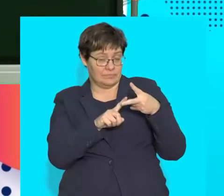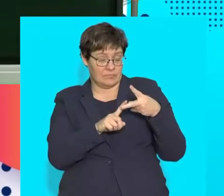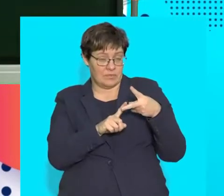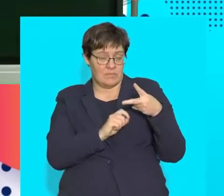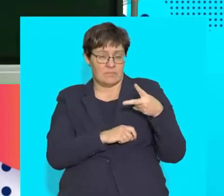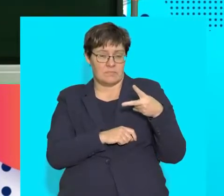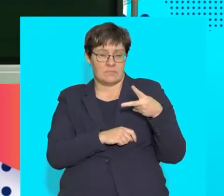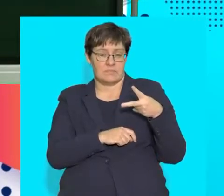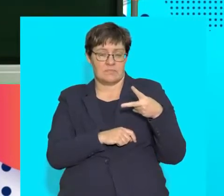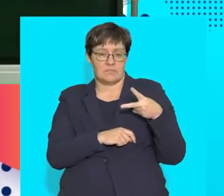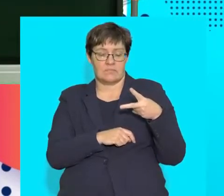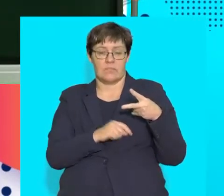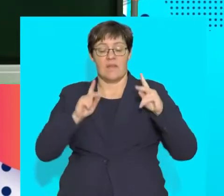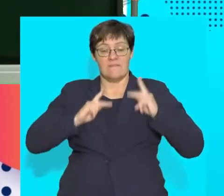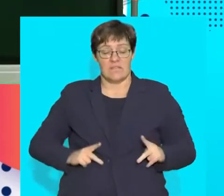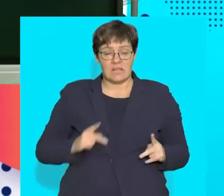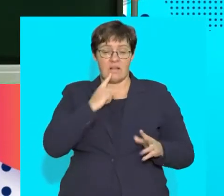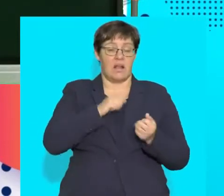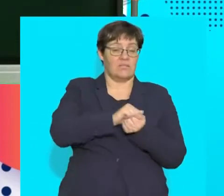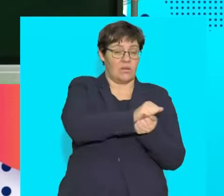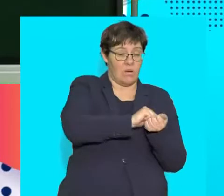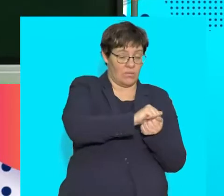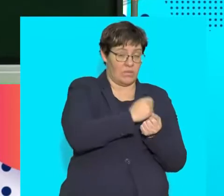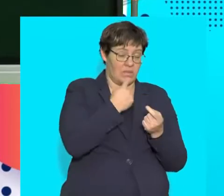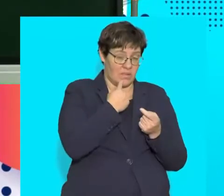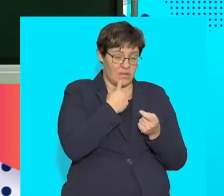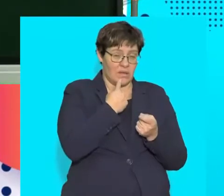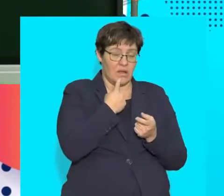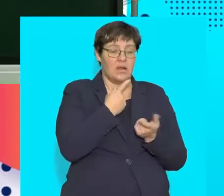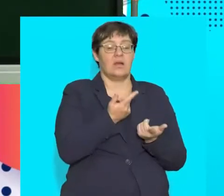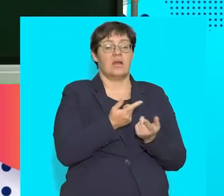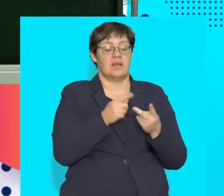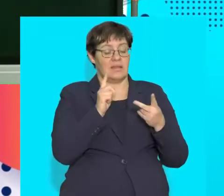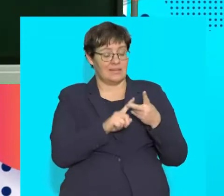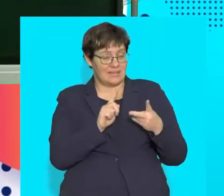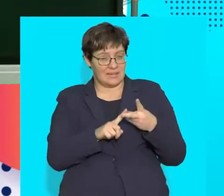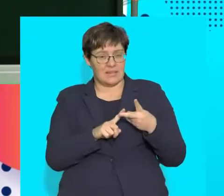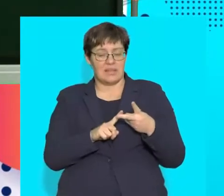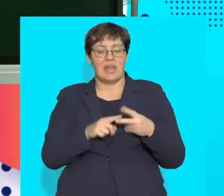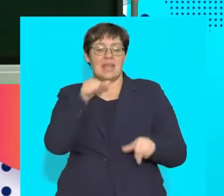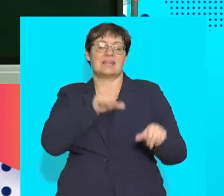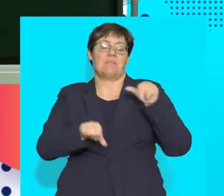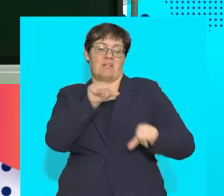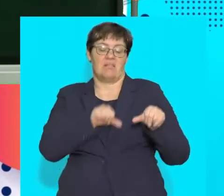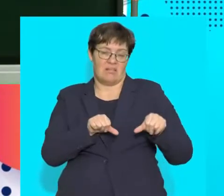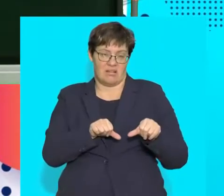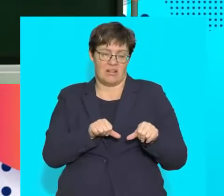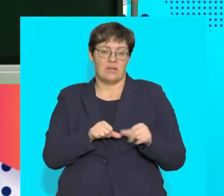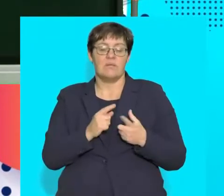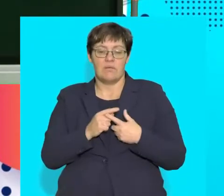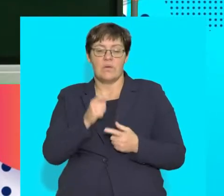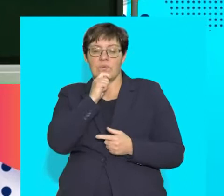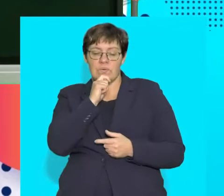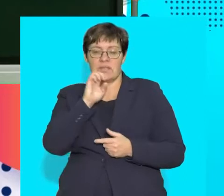two processes: a physical breakdown, which happens in the mouth where we chew our food, as well as a chemical breakdown, which